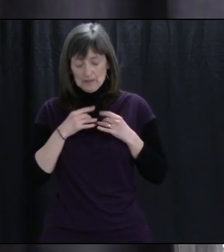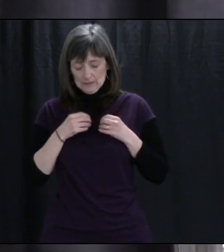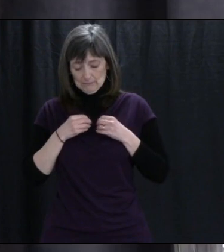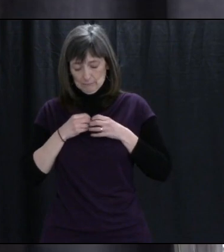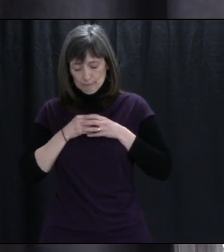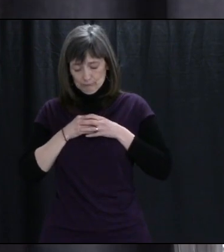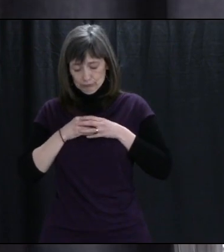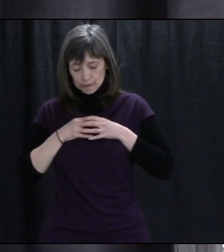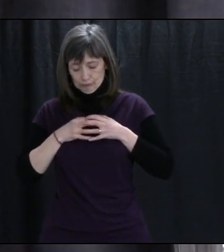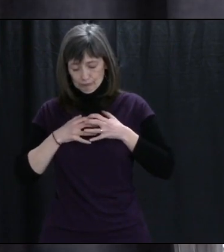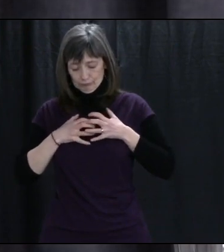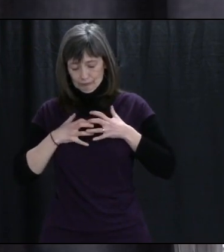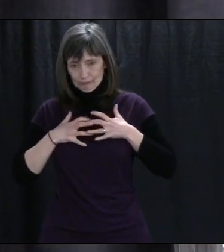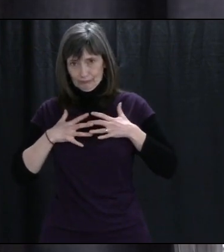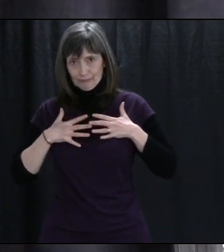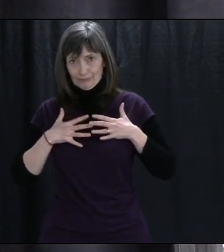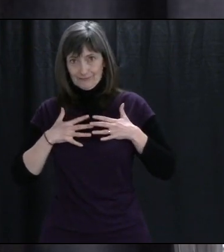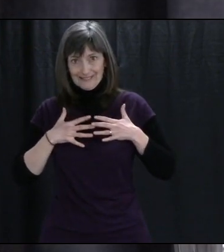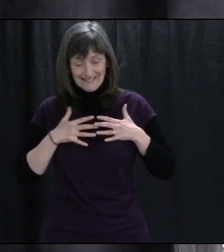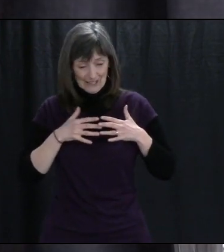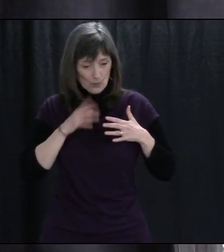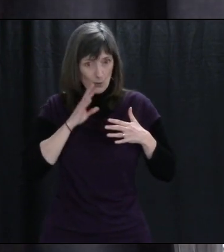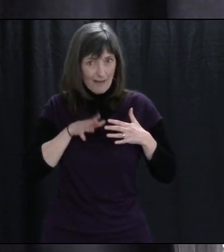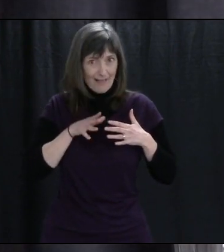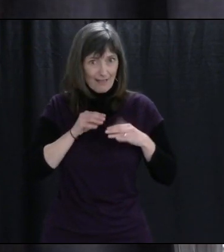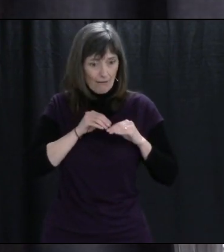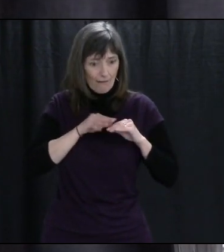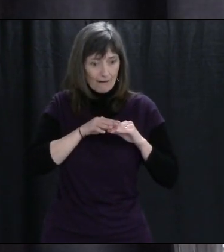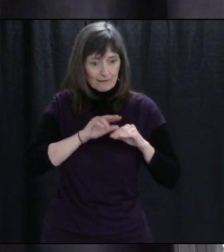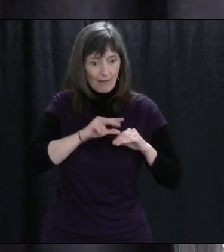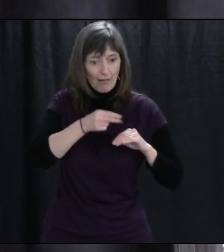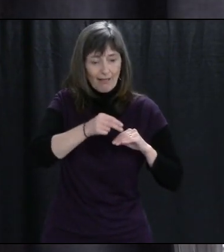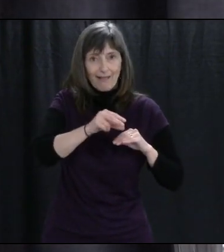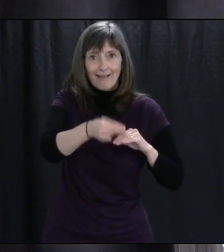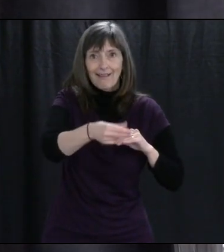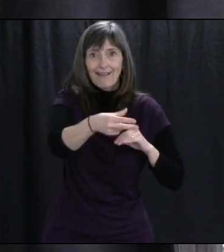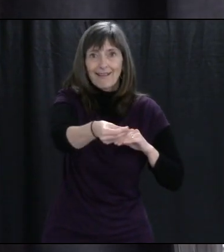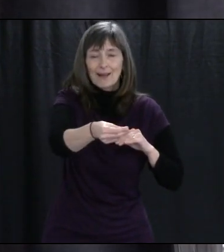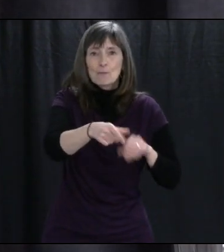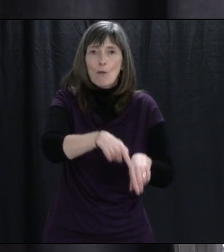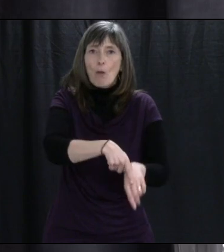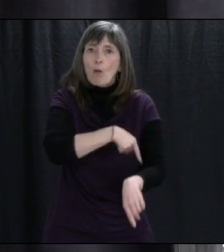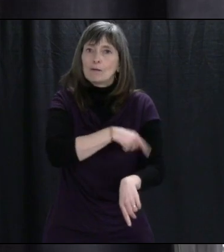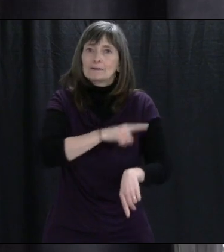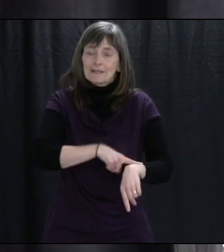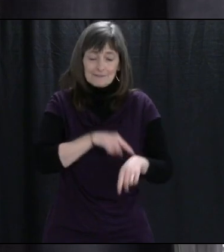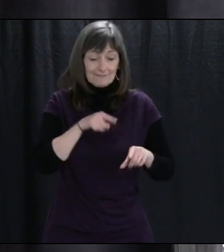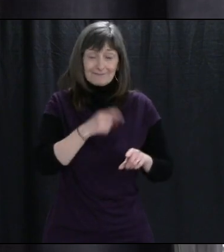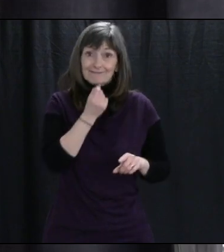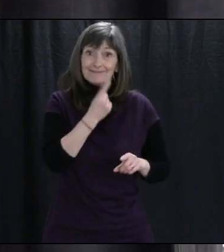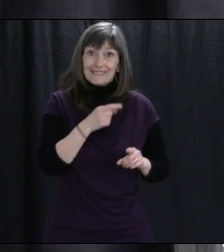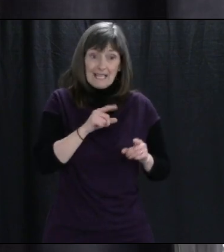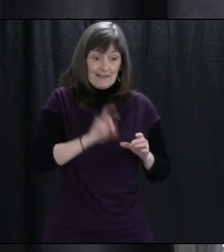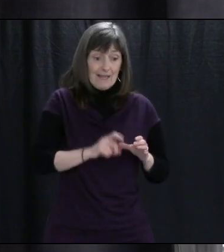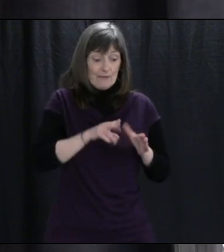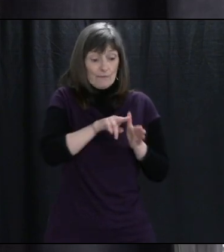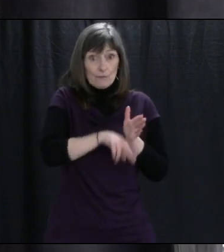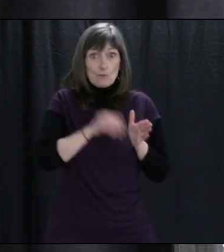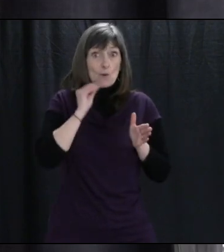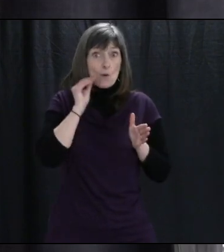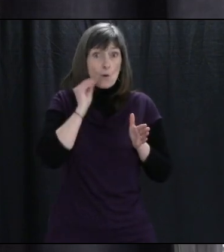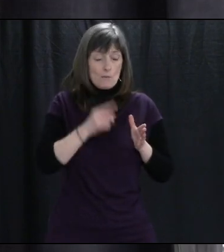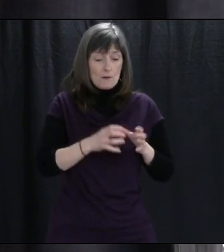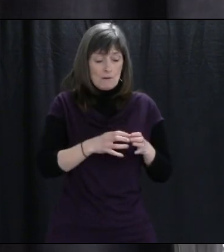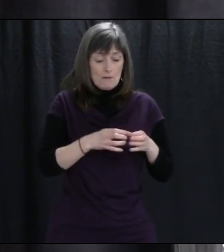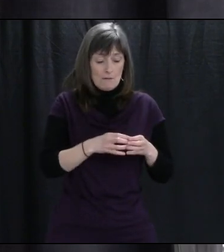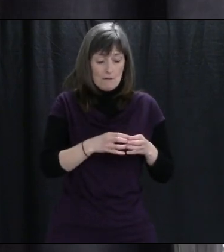if, for example, the index case at that funeral home was 11 days into their incubation period,